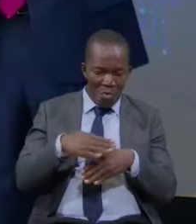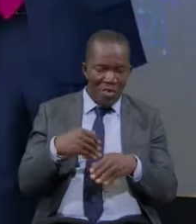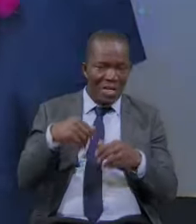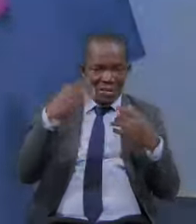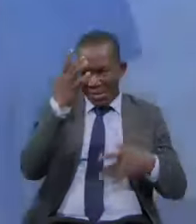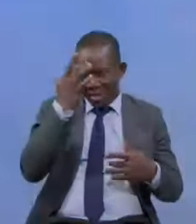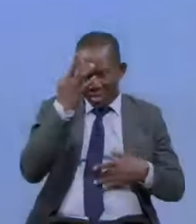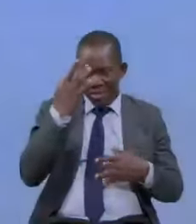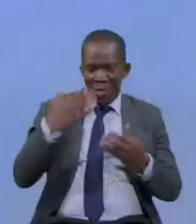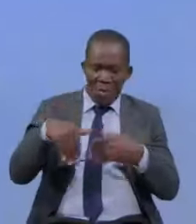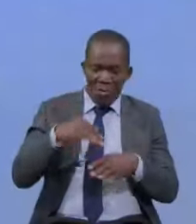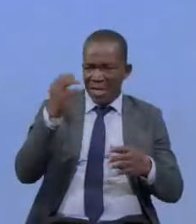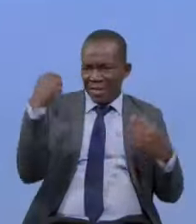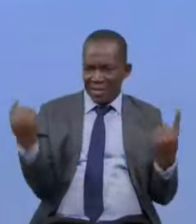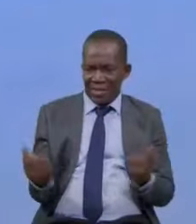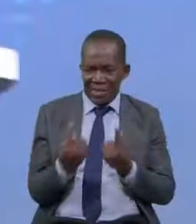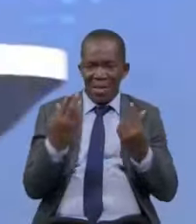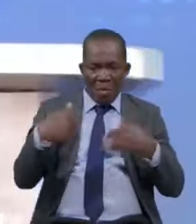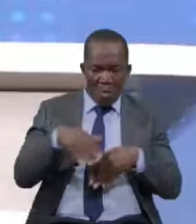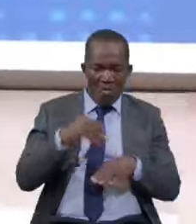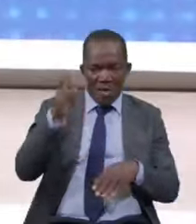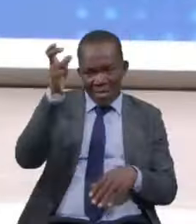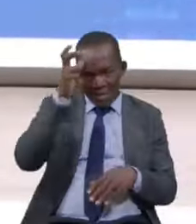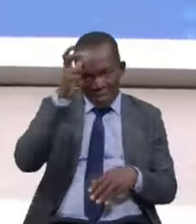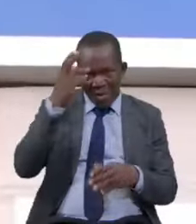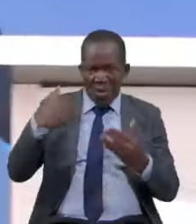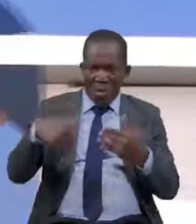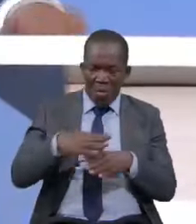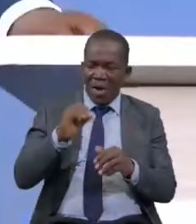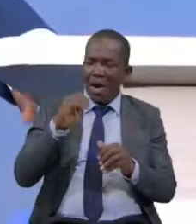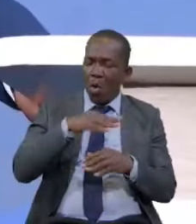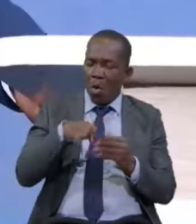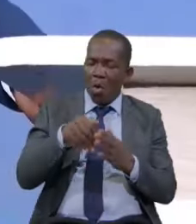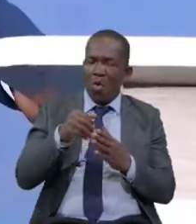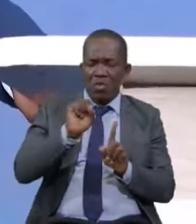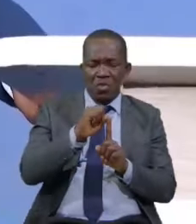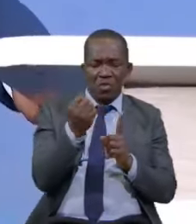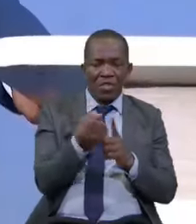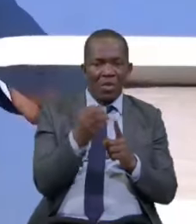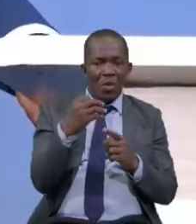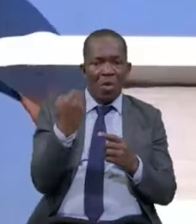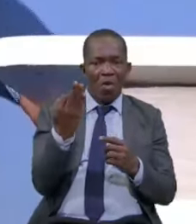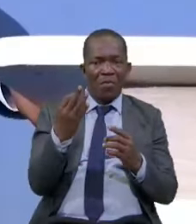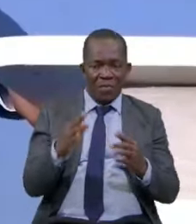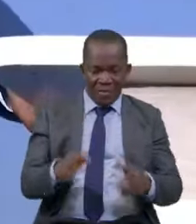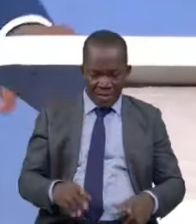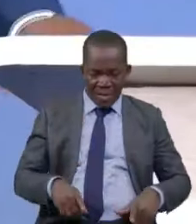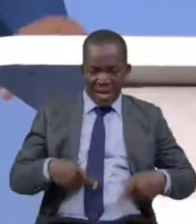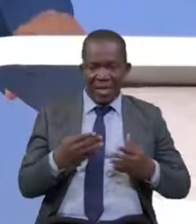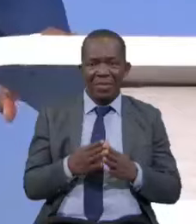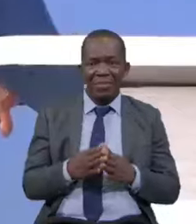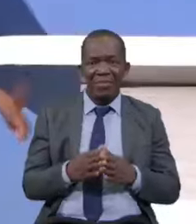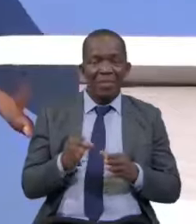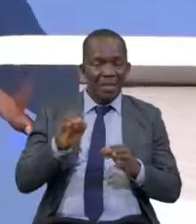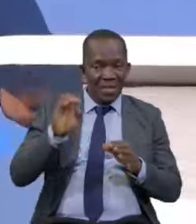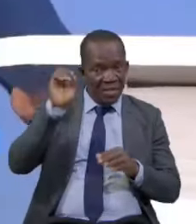evil, over all situation, he gave them power and authority. That's authorization.